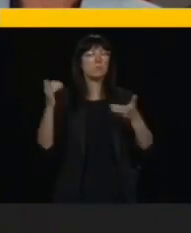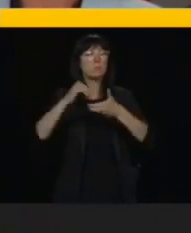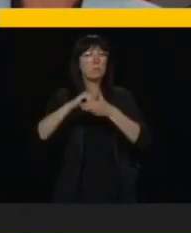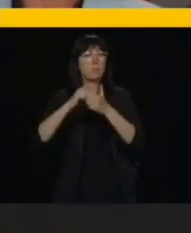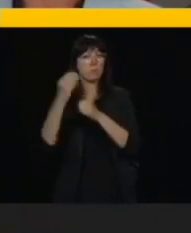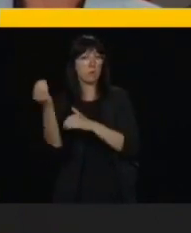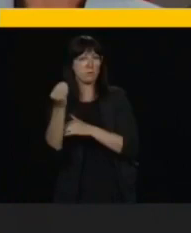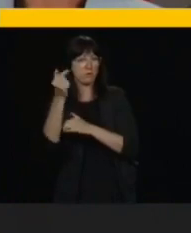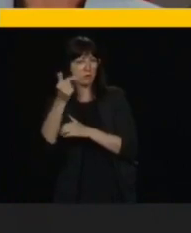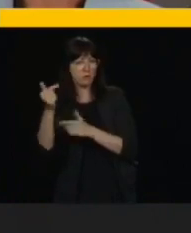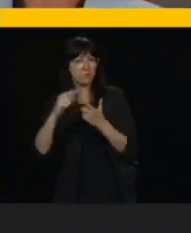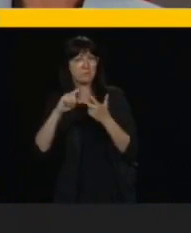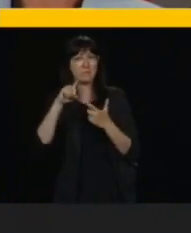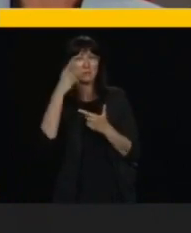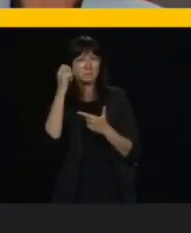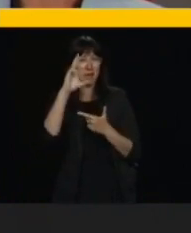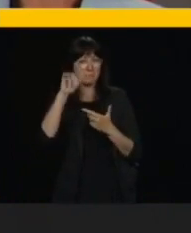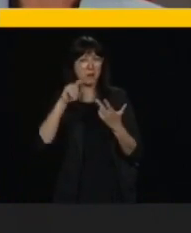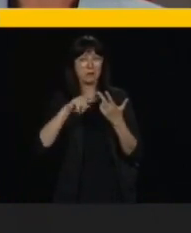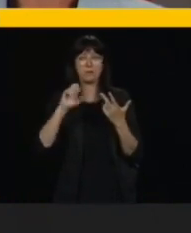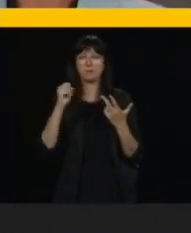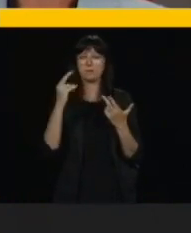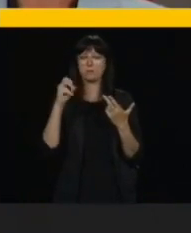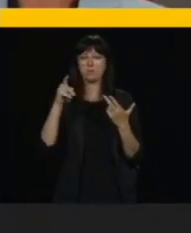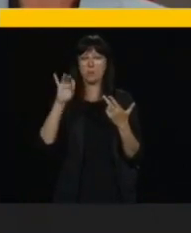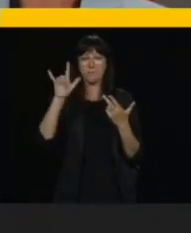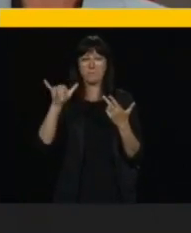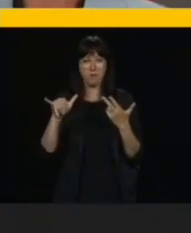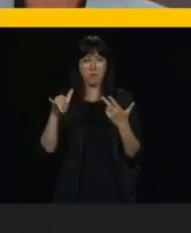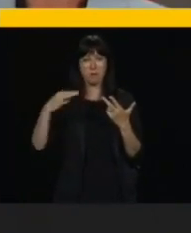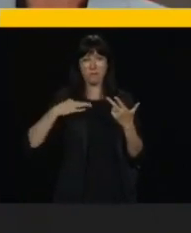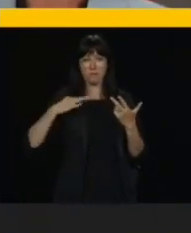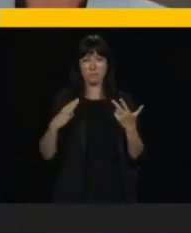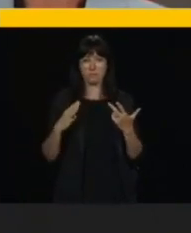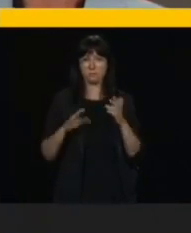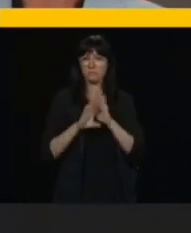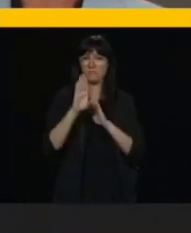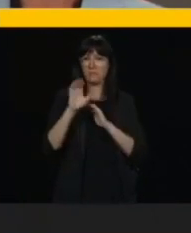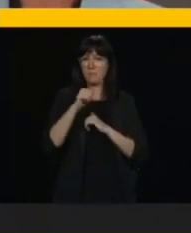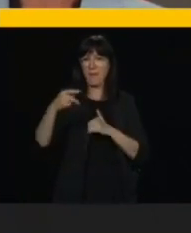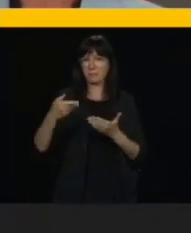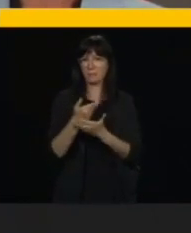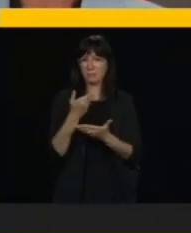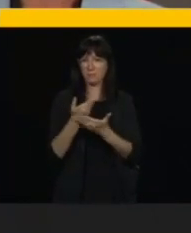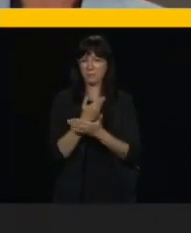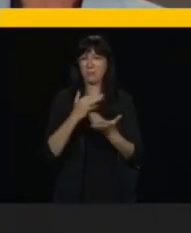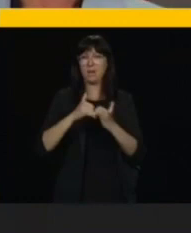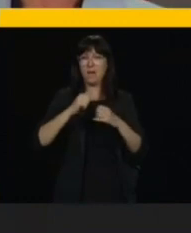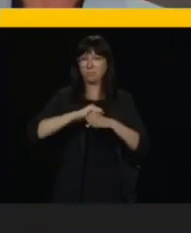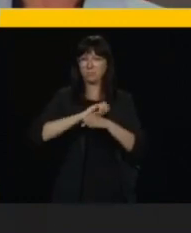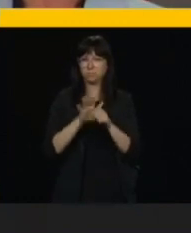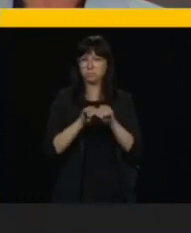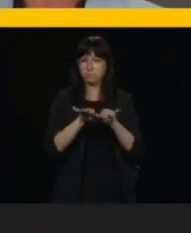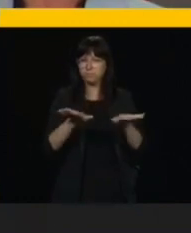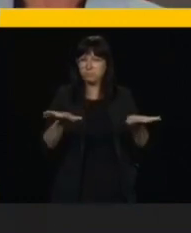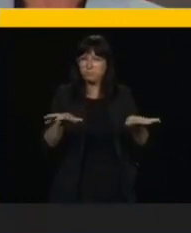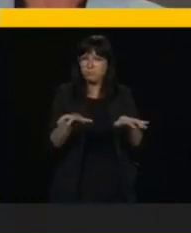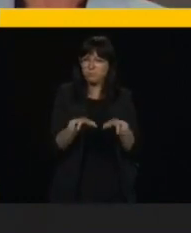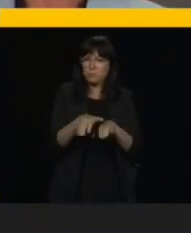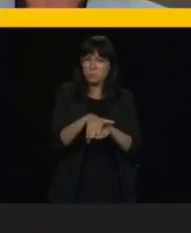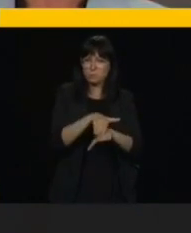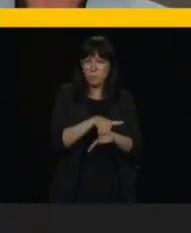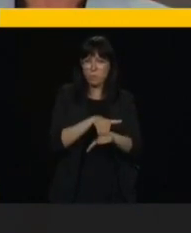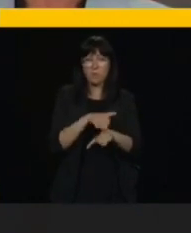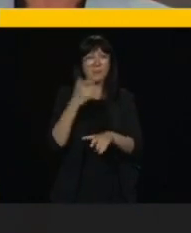Ontario, BlackBerry, and Shopify volunteers on a new app to help slow the spread of this virus. As of this